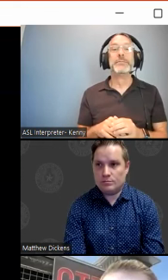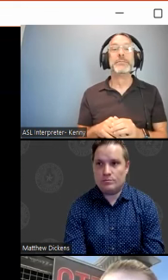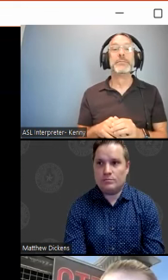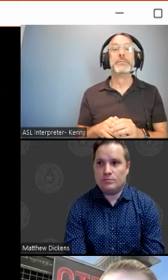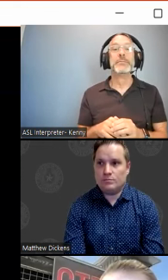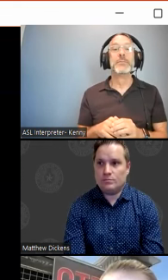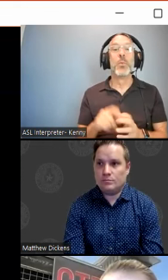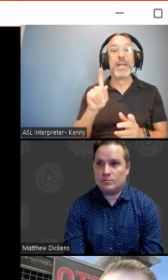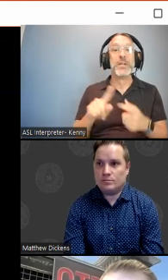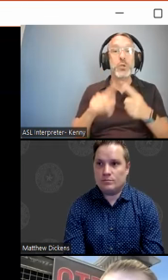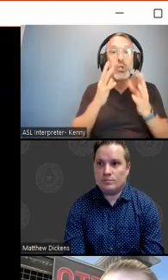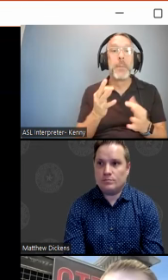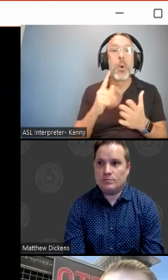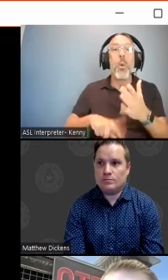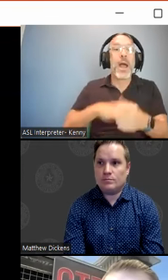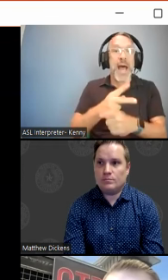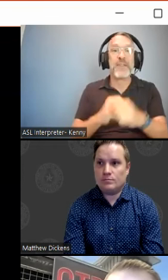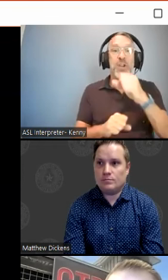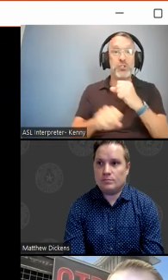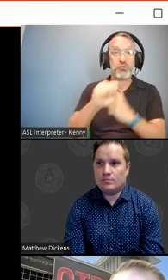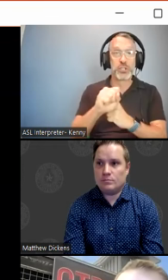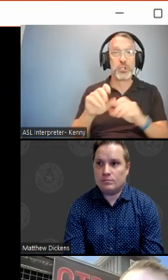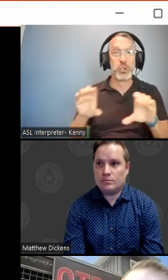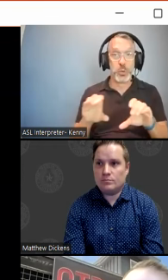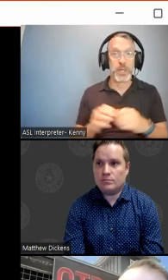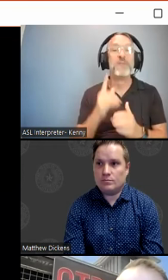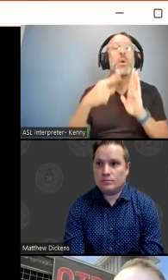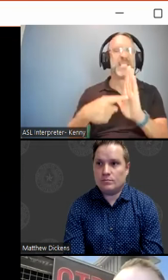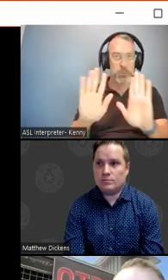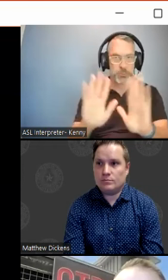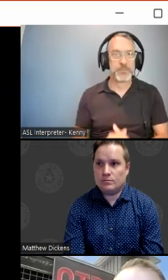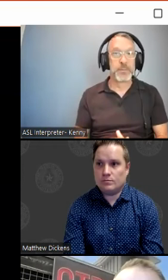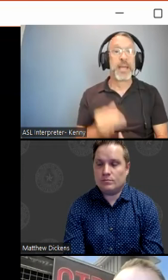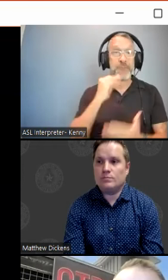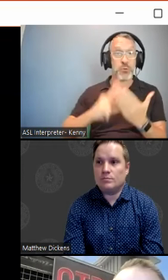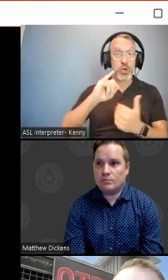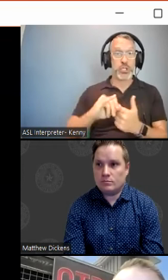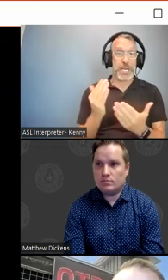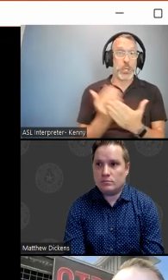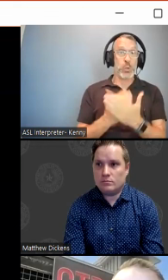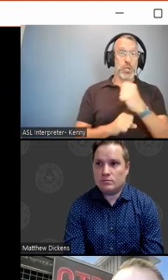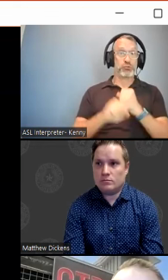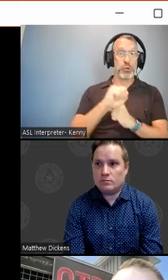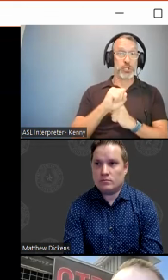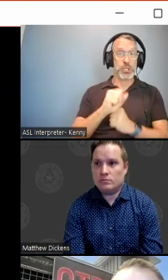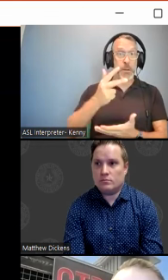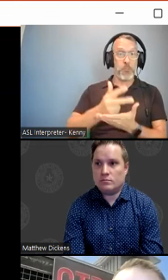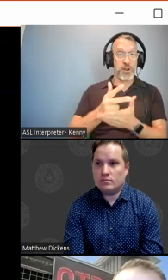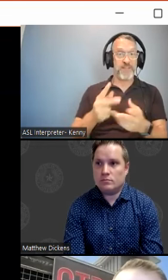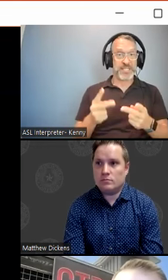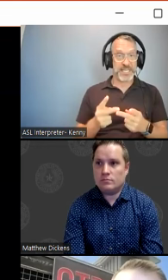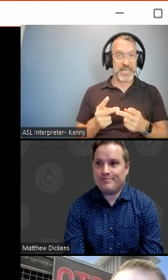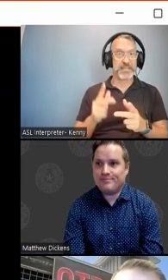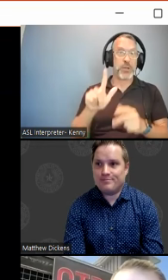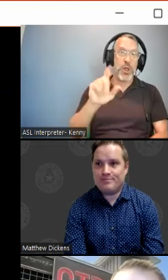so then we need to determine what kind of construction you're doing. For example, if a project is new construction of parking facilities, lots,